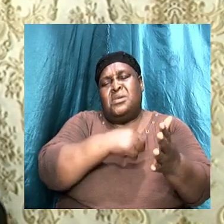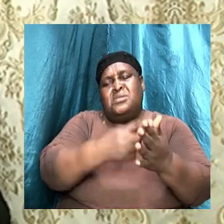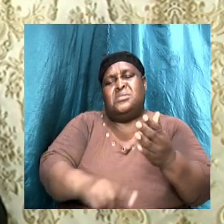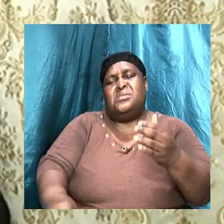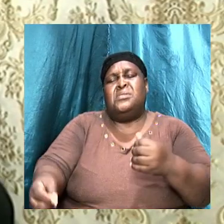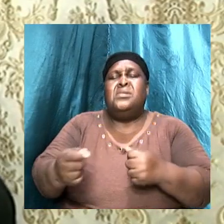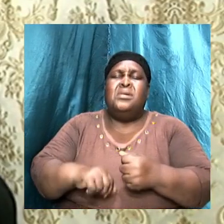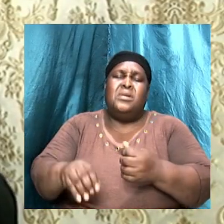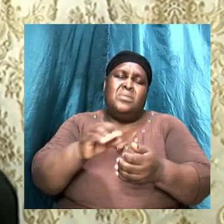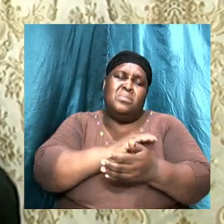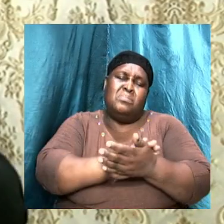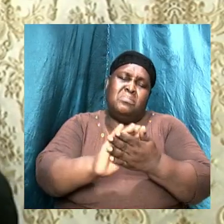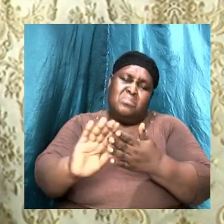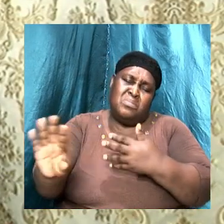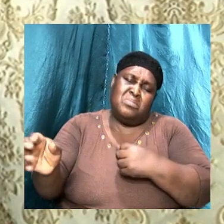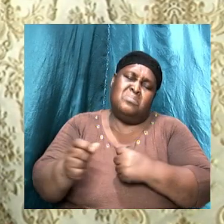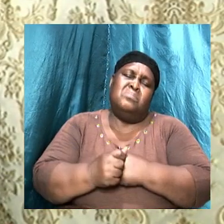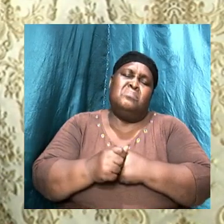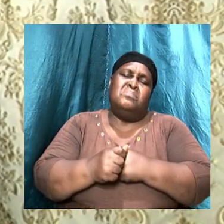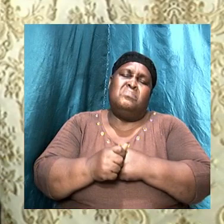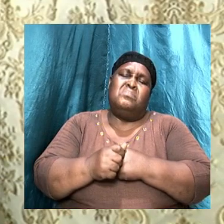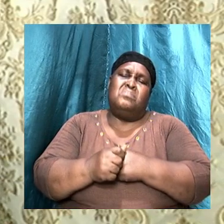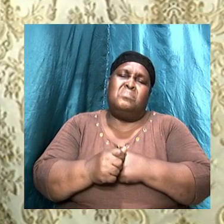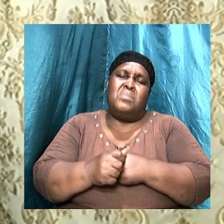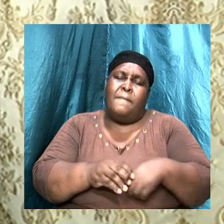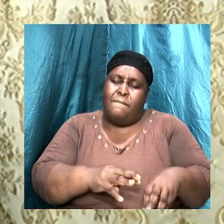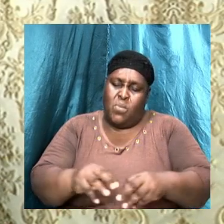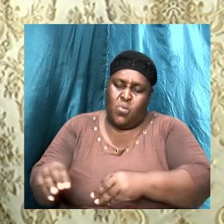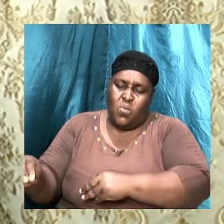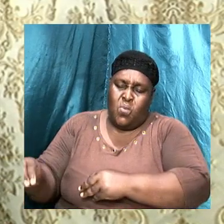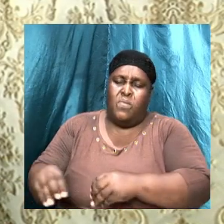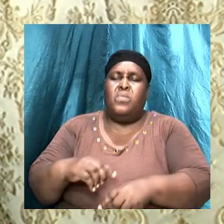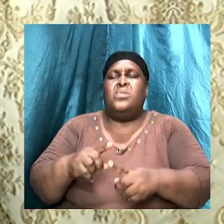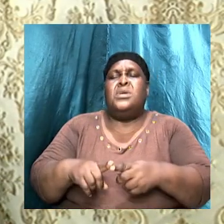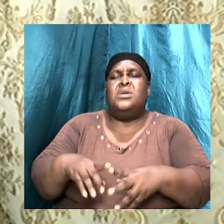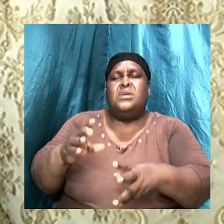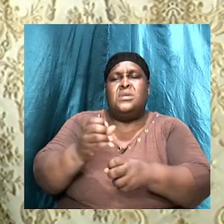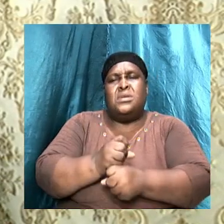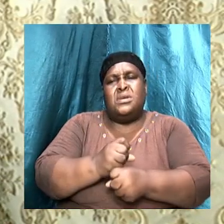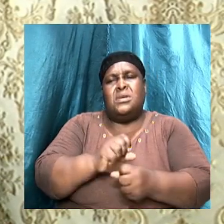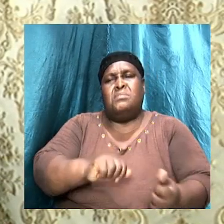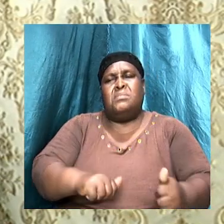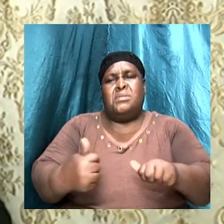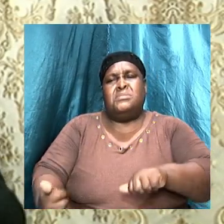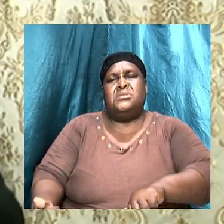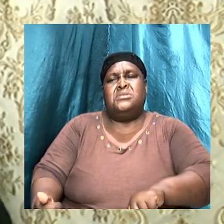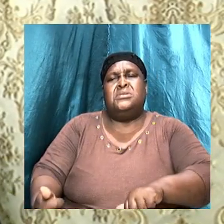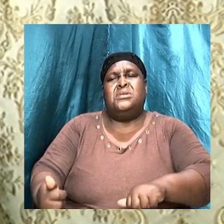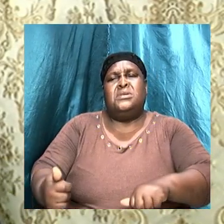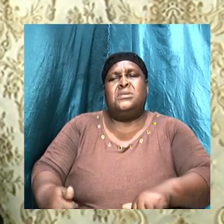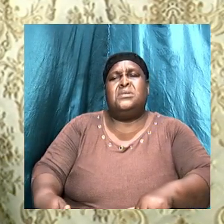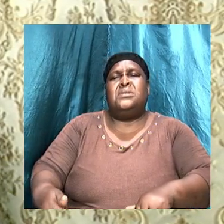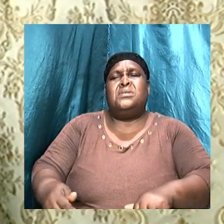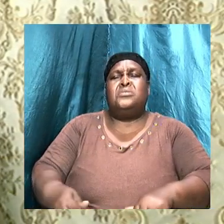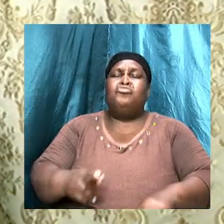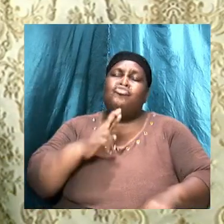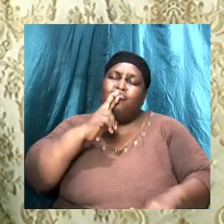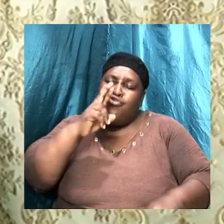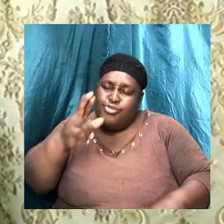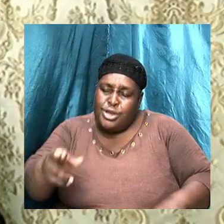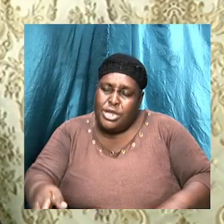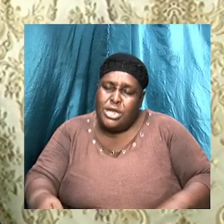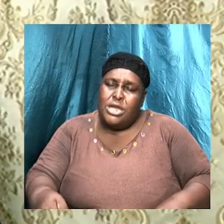amen. So when we take on baptism, baptism in the name of Jesus Christ, it is really for the